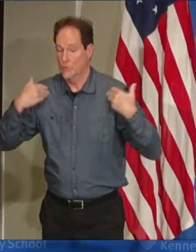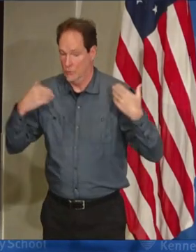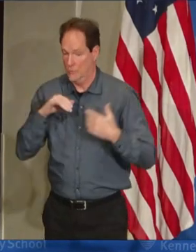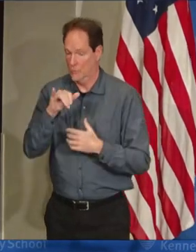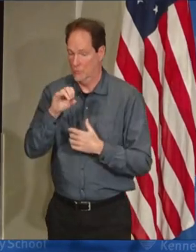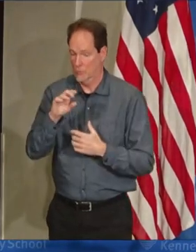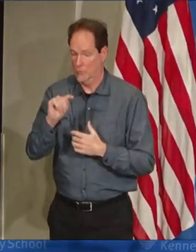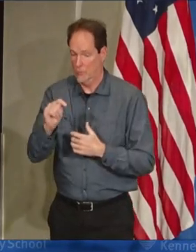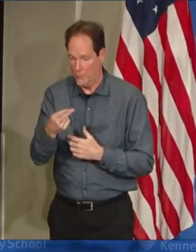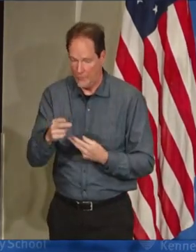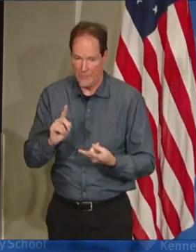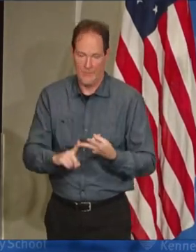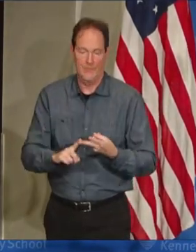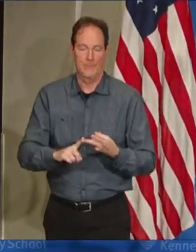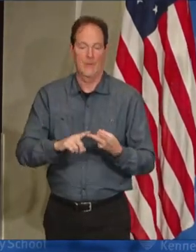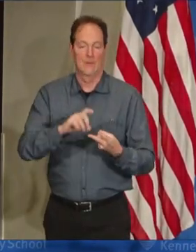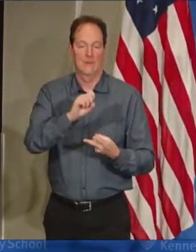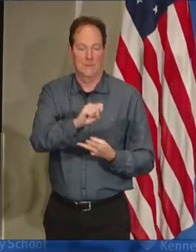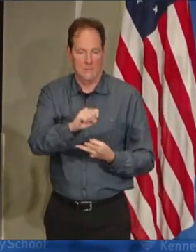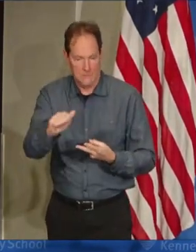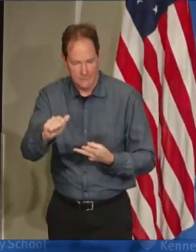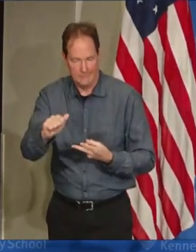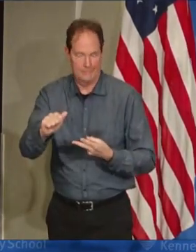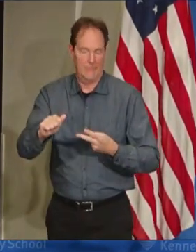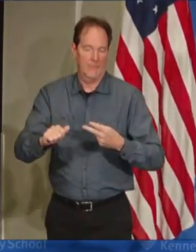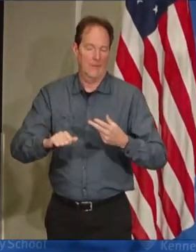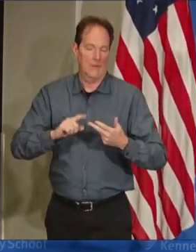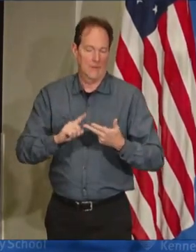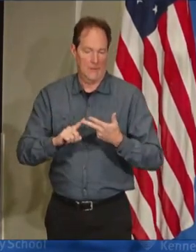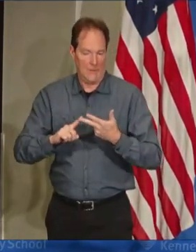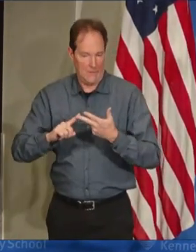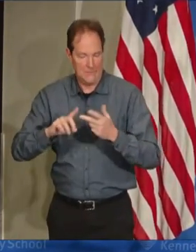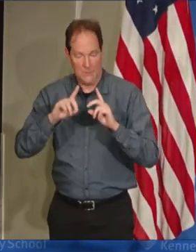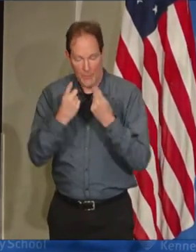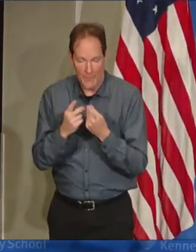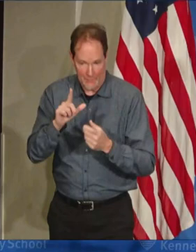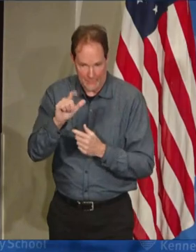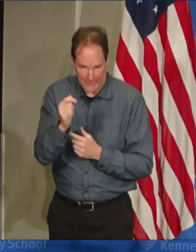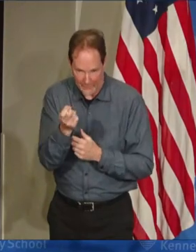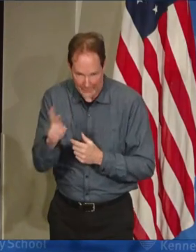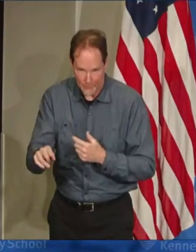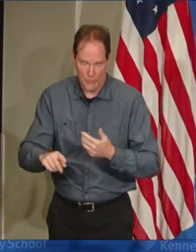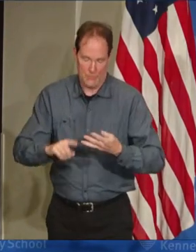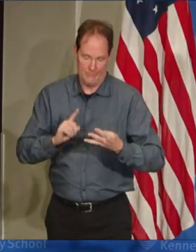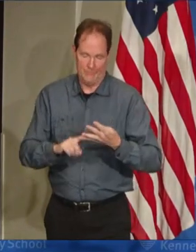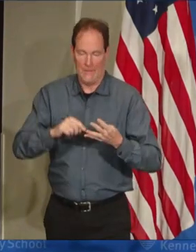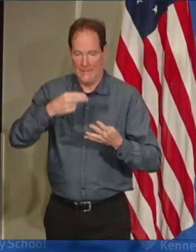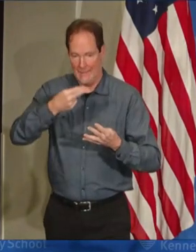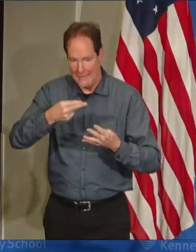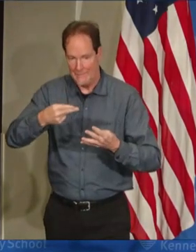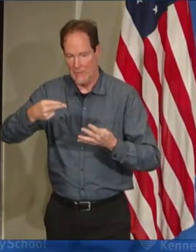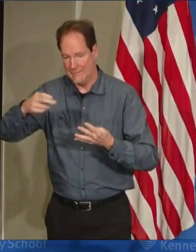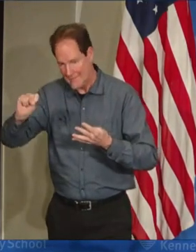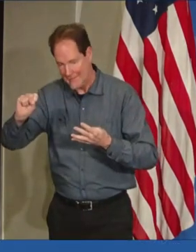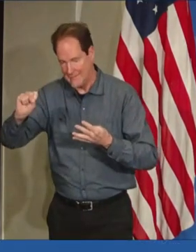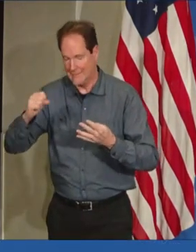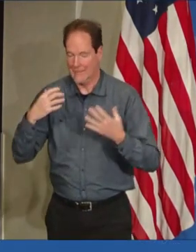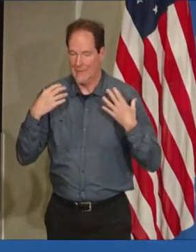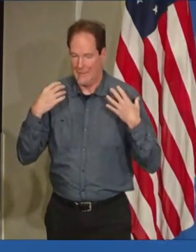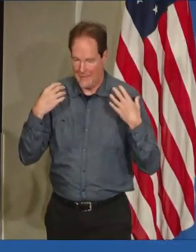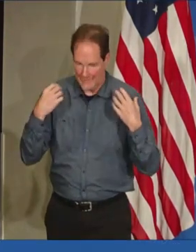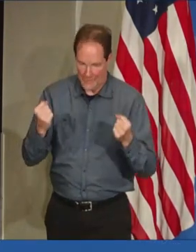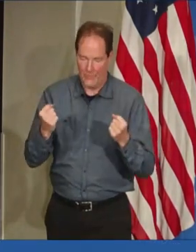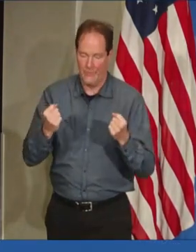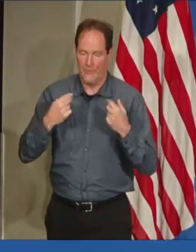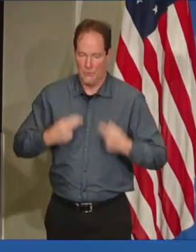and we worked with Social Security, and we worked with Department of Labor and HHS. And we held